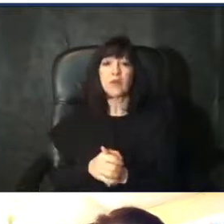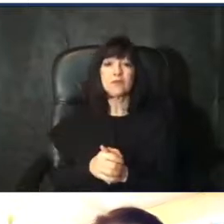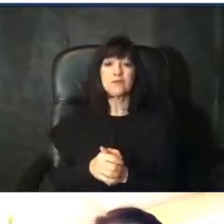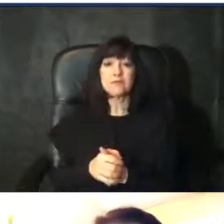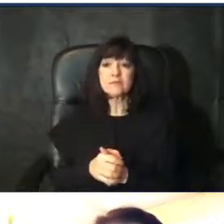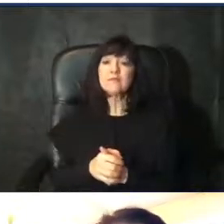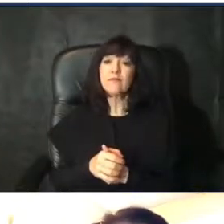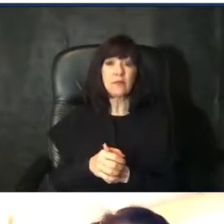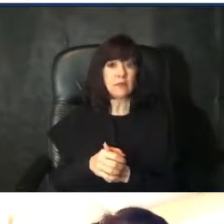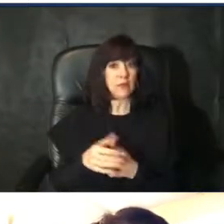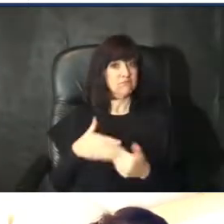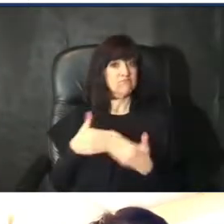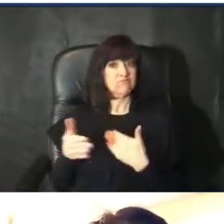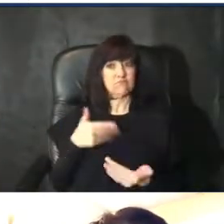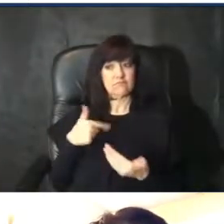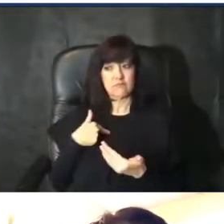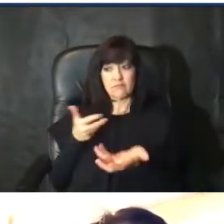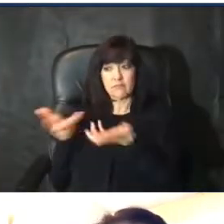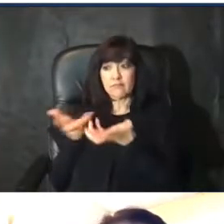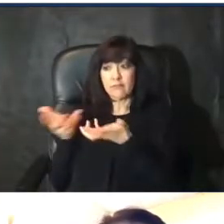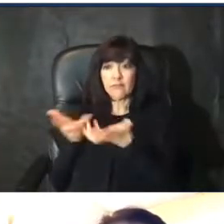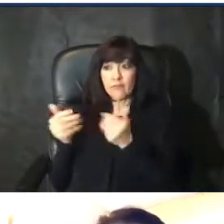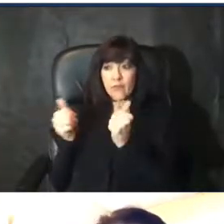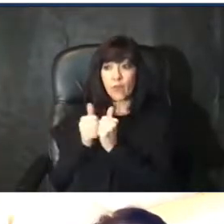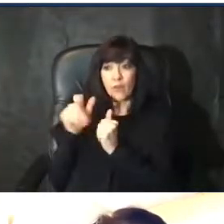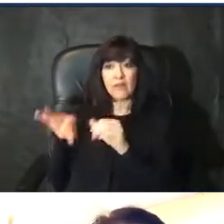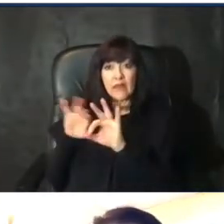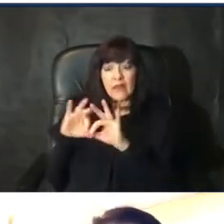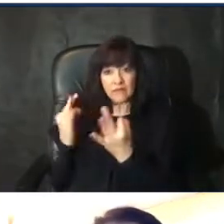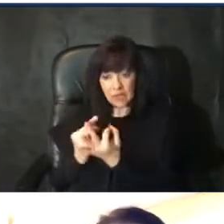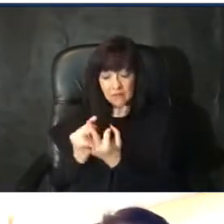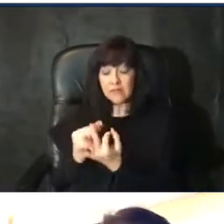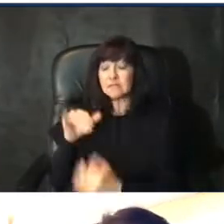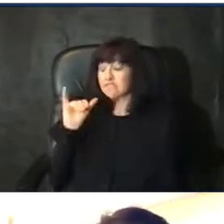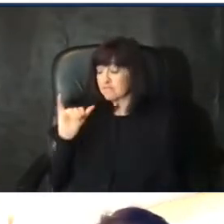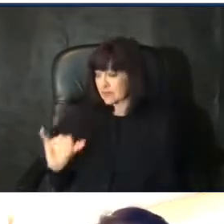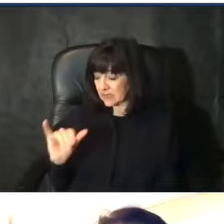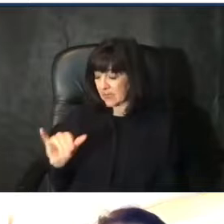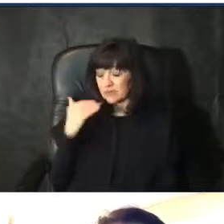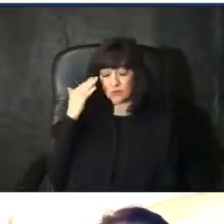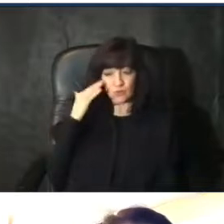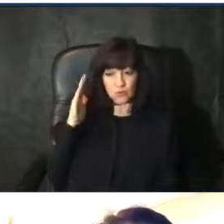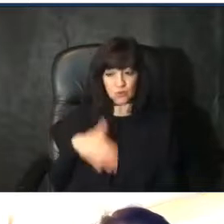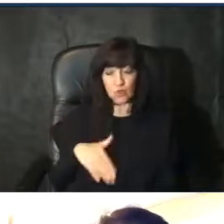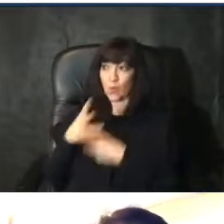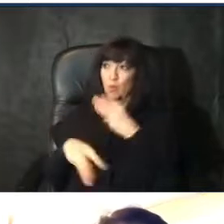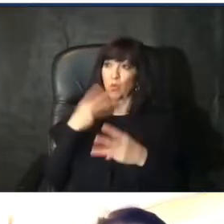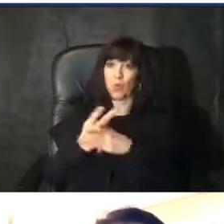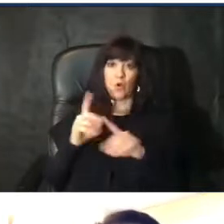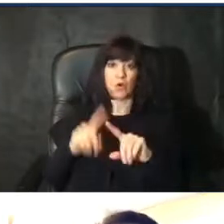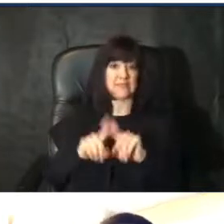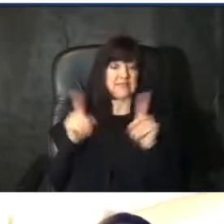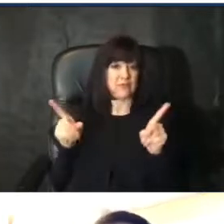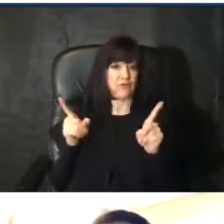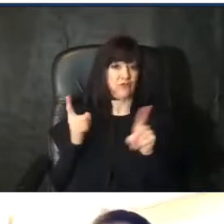yourself? And are we still working towards your family goals? Yes, the world is different right now. And yes, your focus has to be different